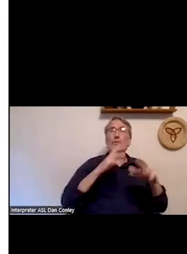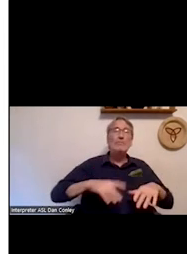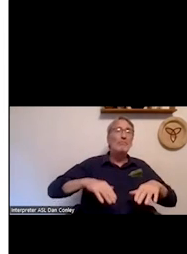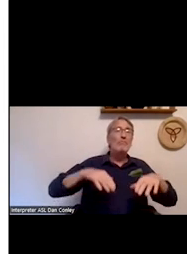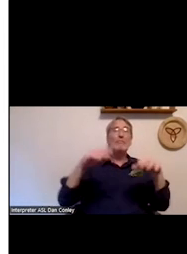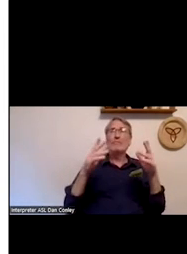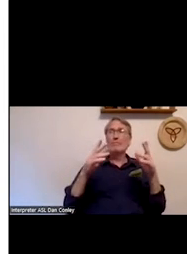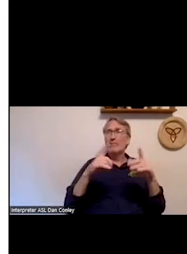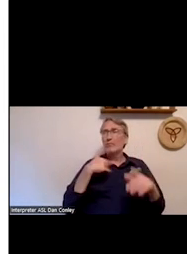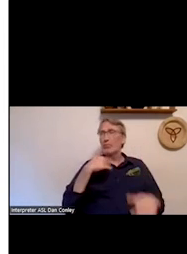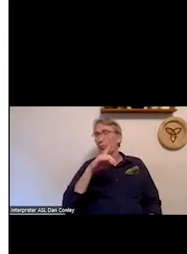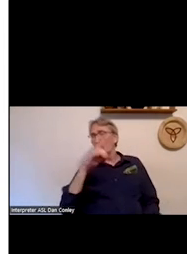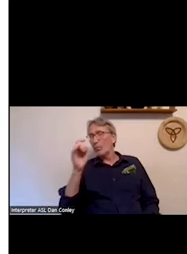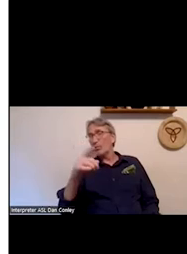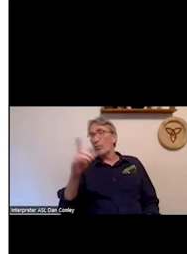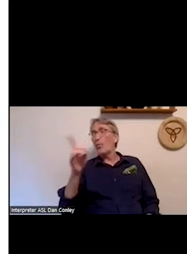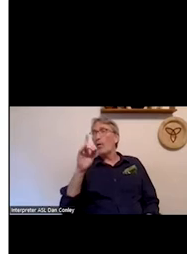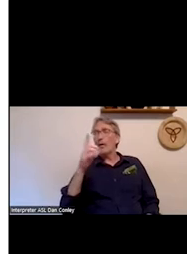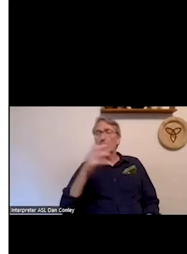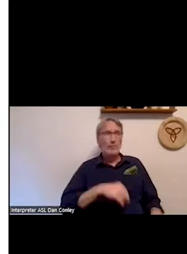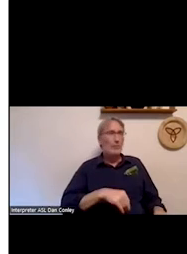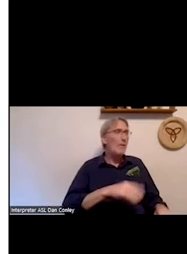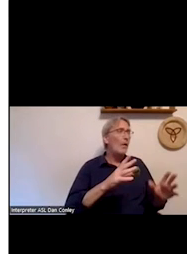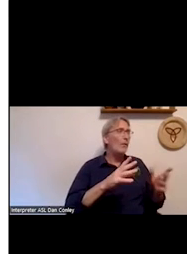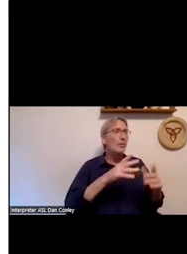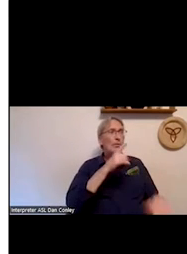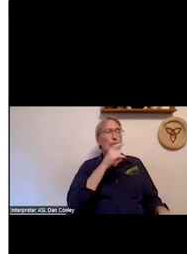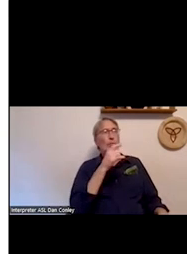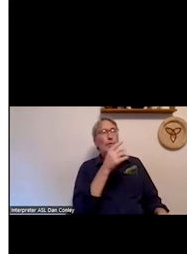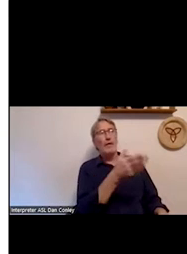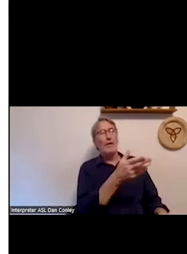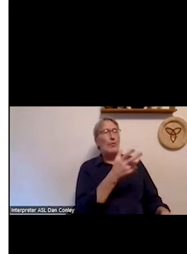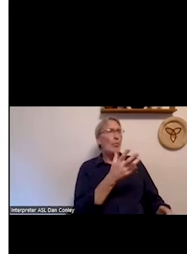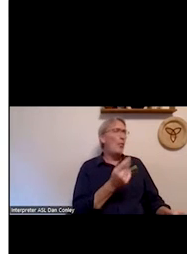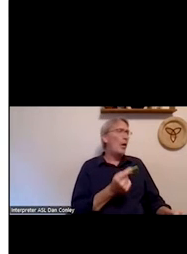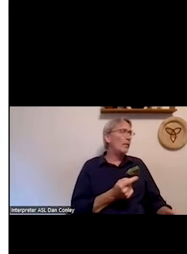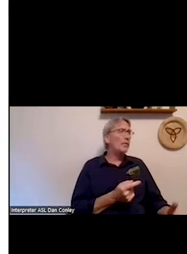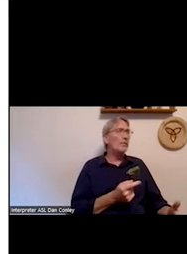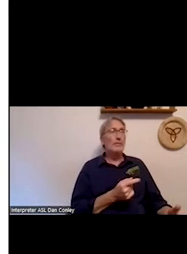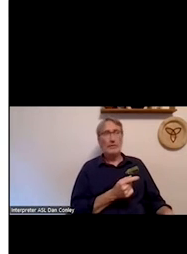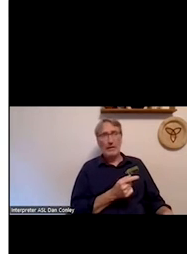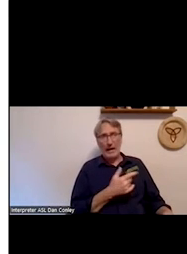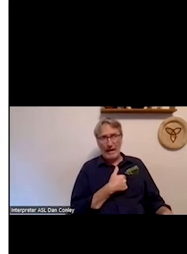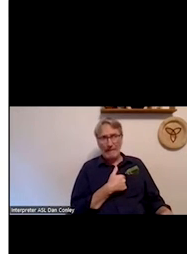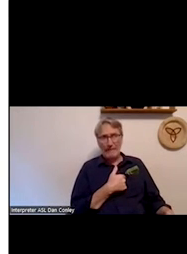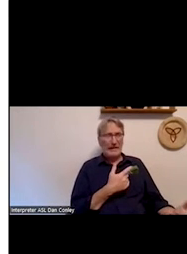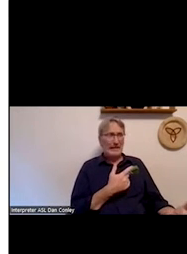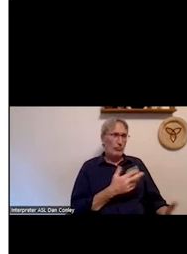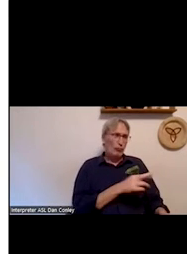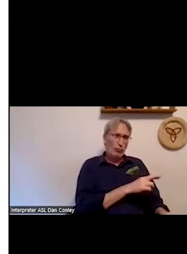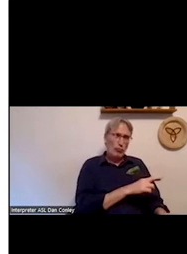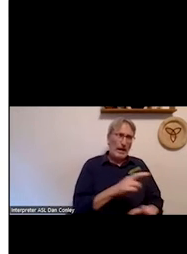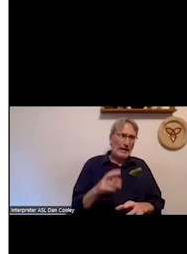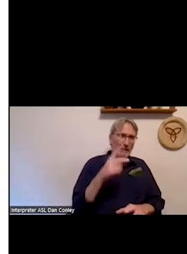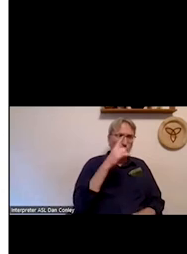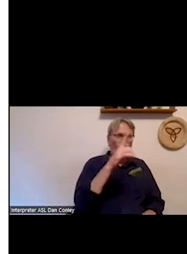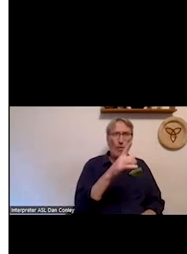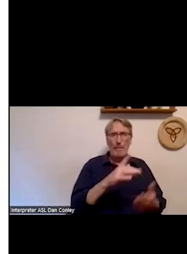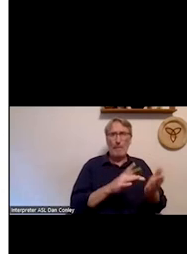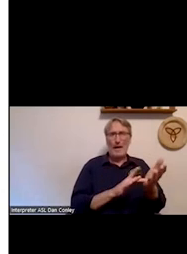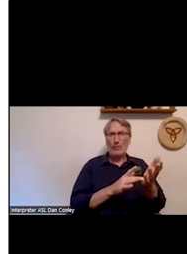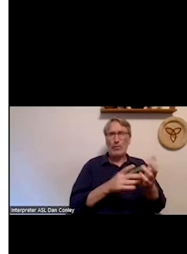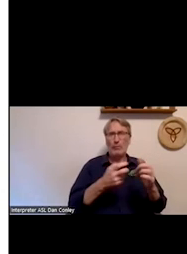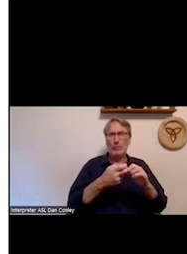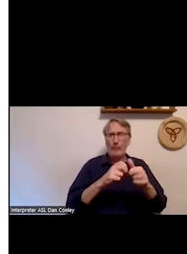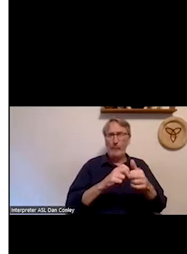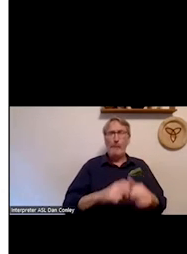where the shelters would be located, what would be there, whether the shelters would be equipped for children with medical challenges. So